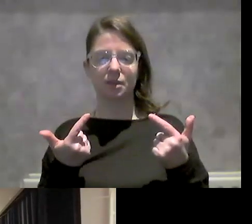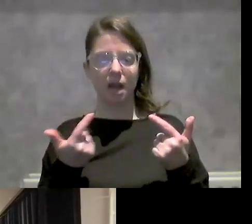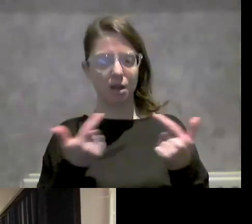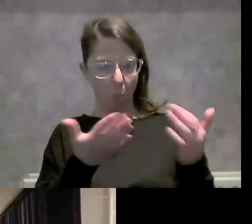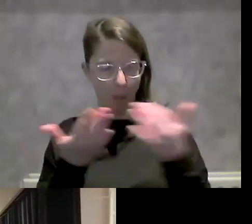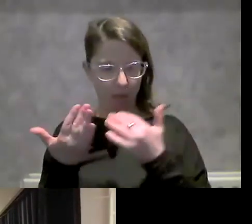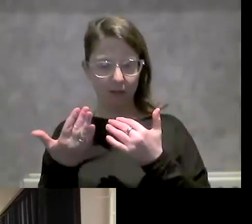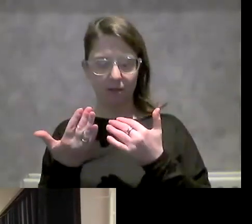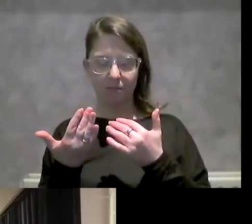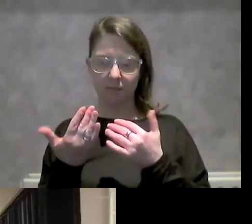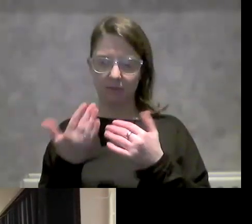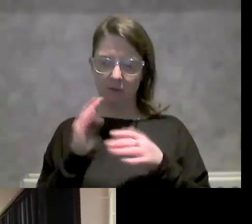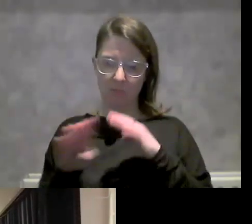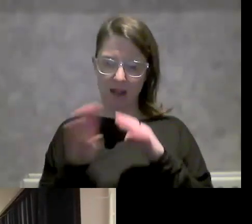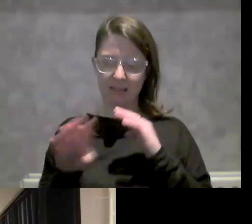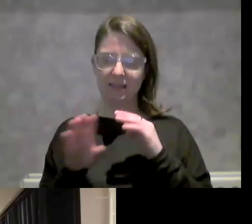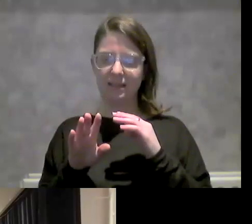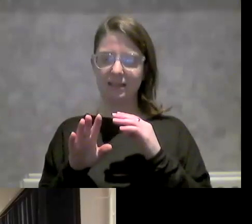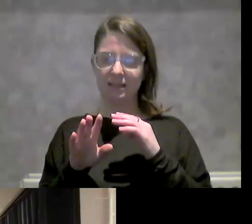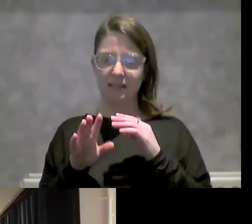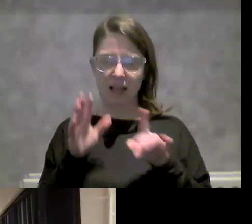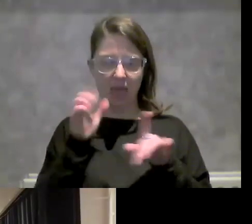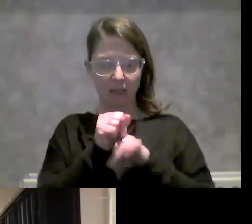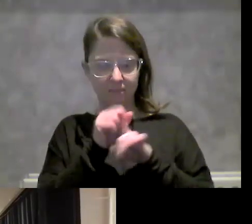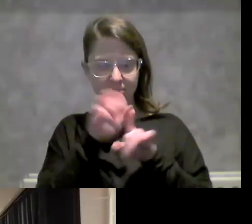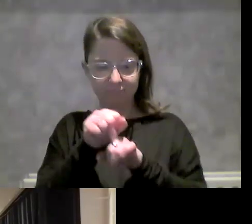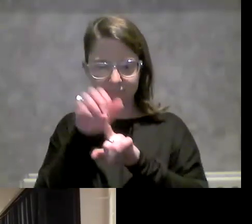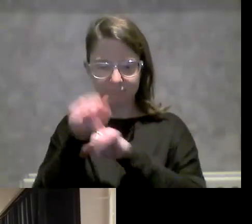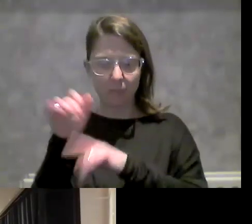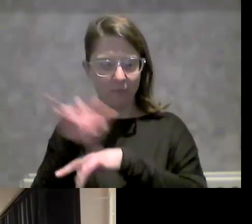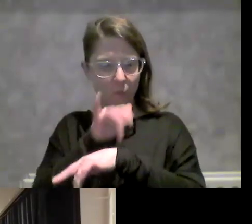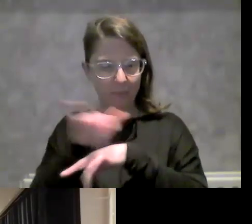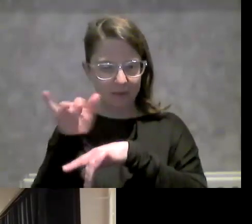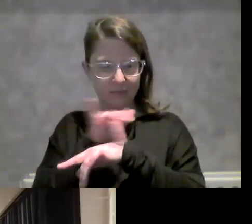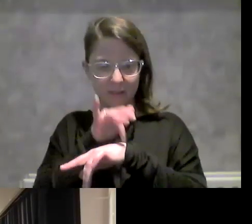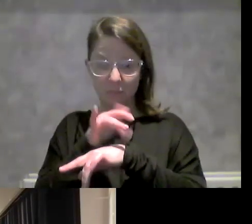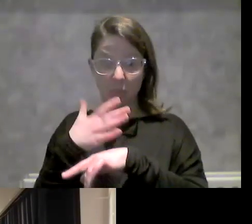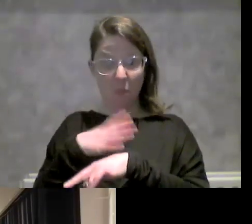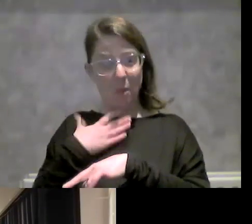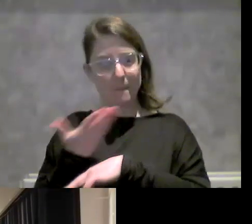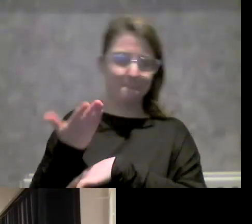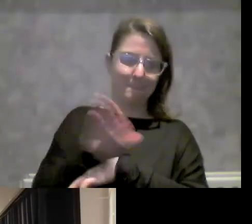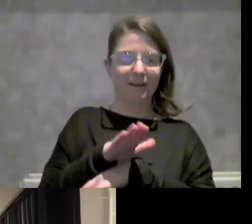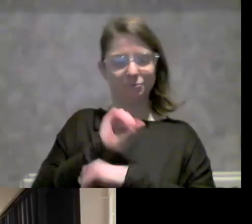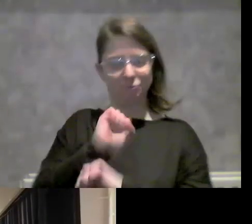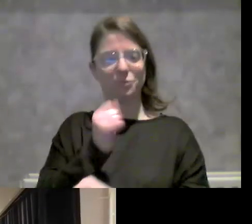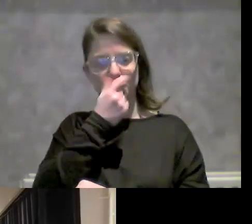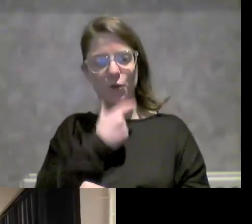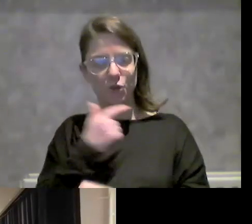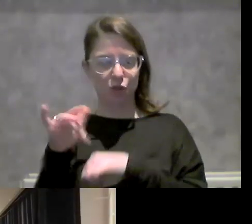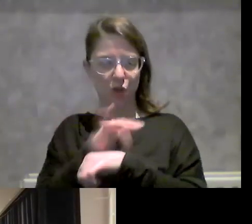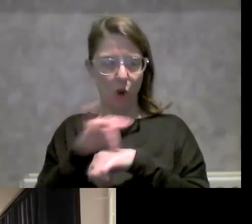us into your practice and catching a glimpse of your performances. I know we're all dying to get to a Harddeep Singh show